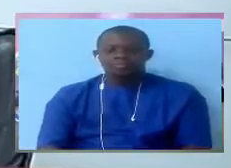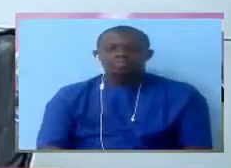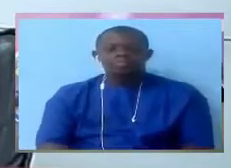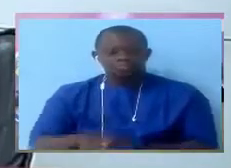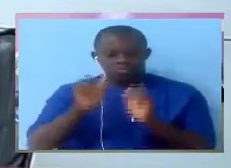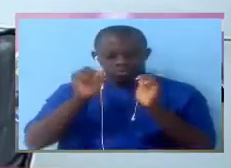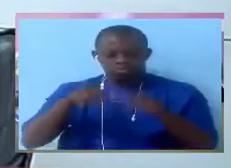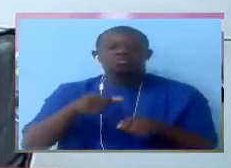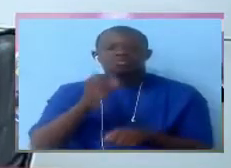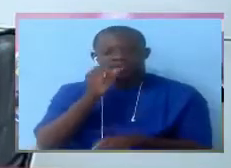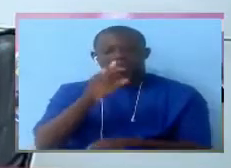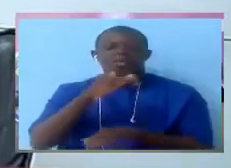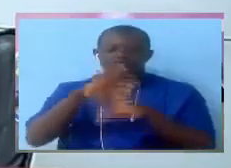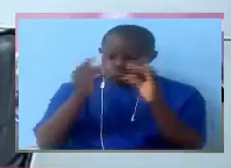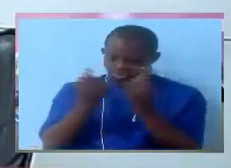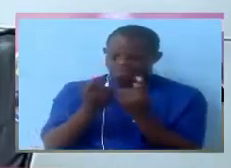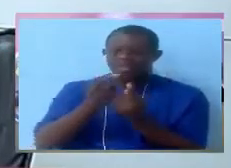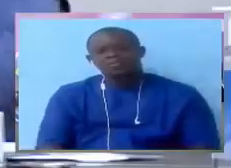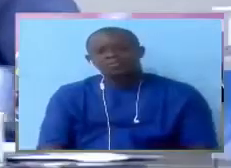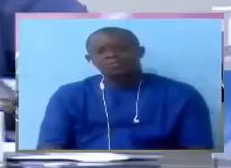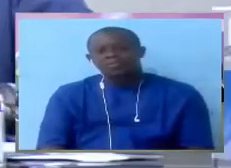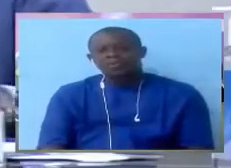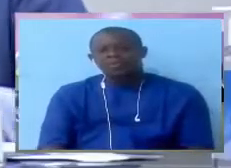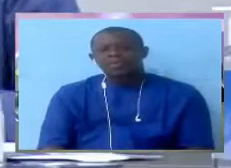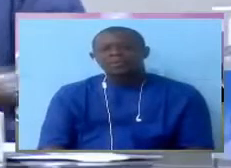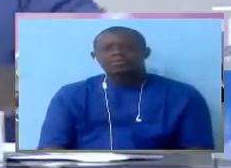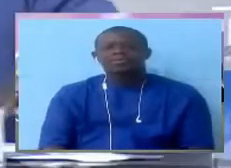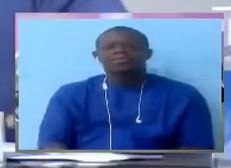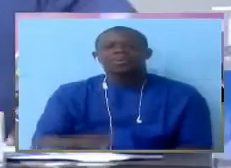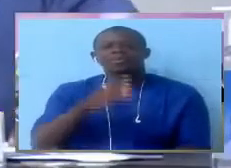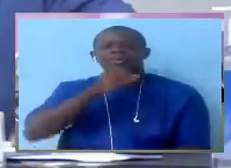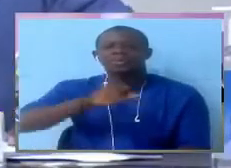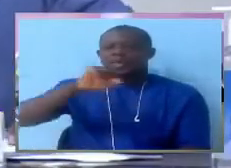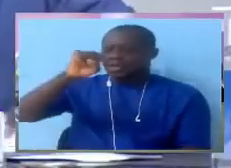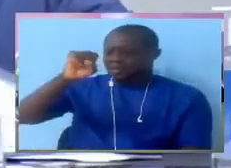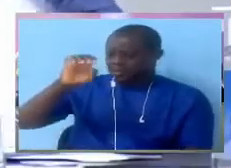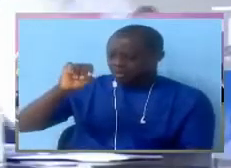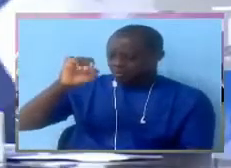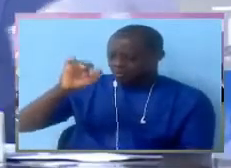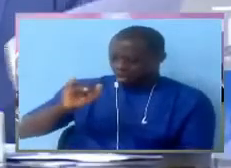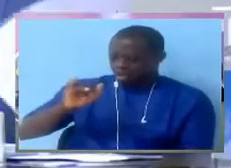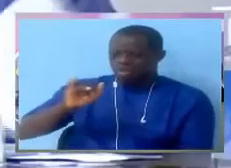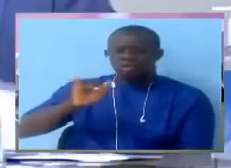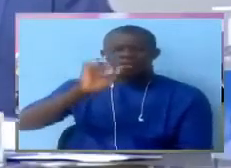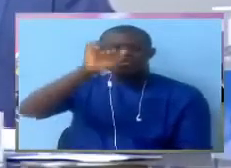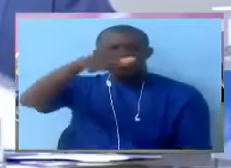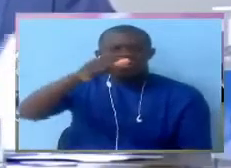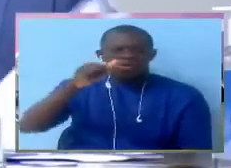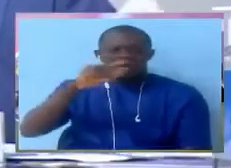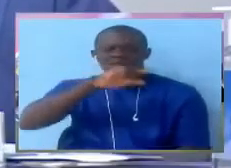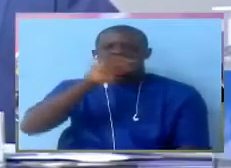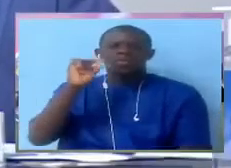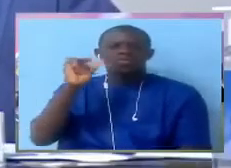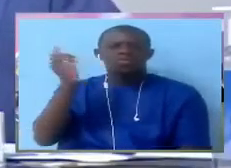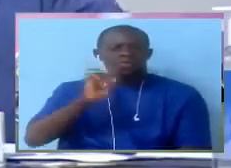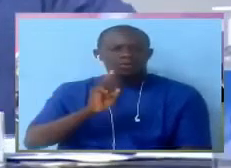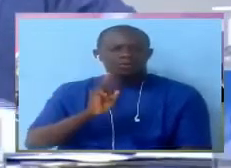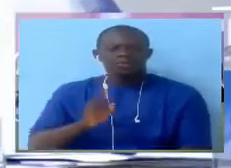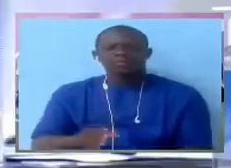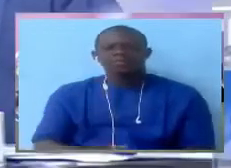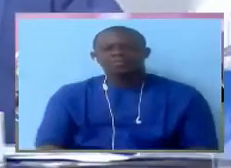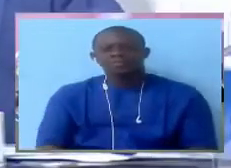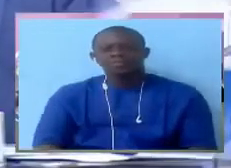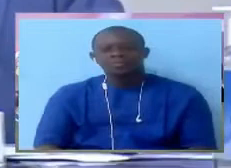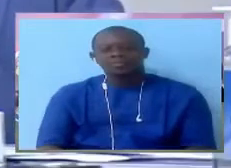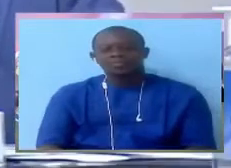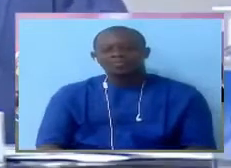like that. Munna neka. It can be. Mr. C, give me your full names, please. Mr. C, wax ma